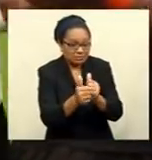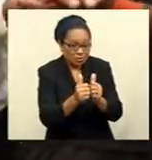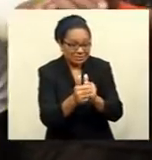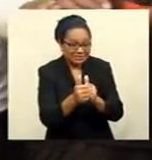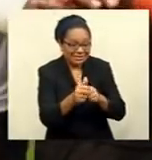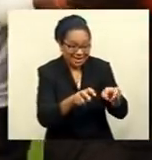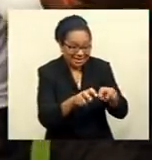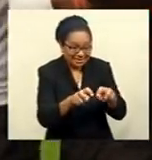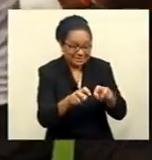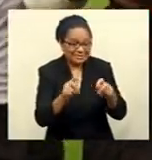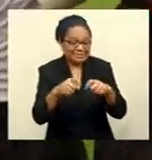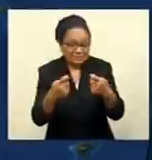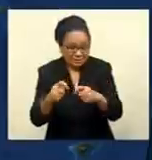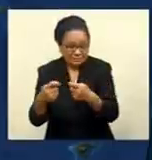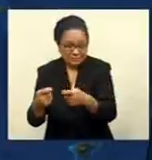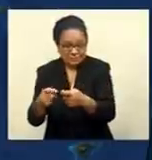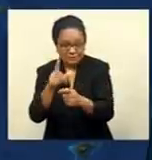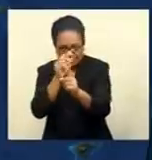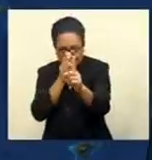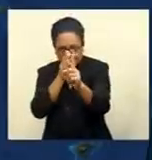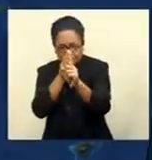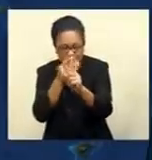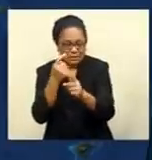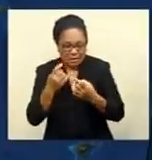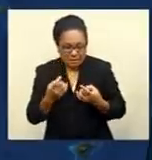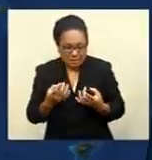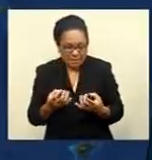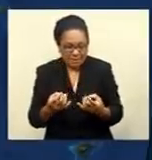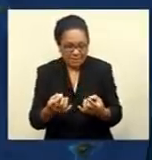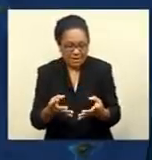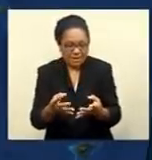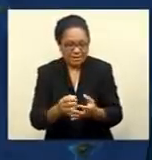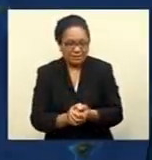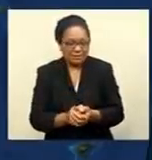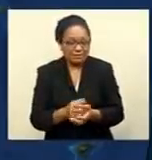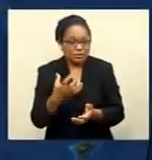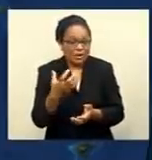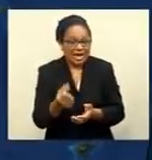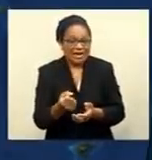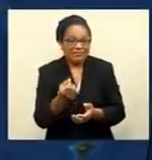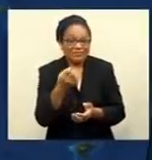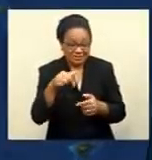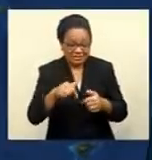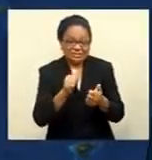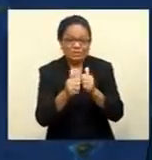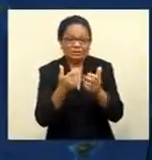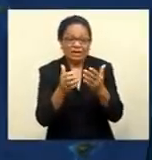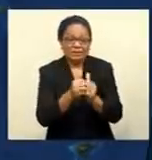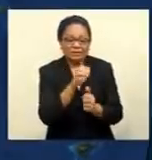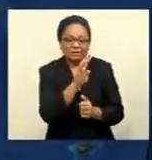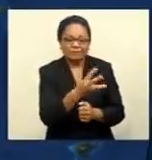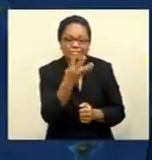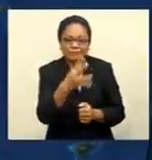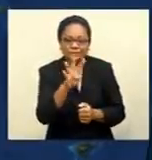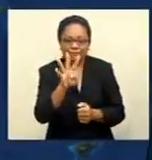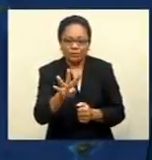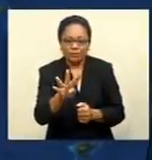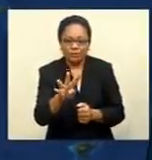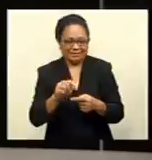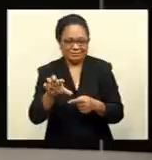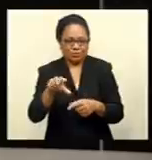teams can work towards that goal. And we've got 44 different sports, and most of them are now Olympic